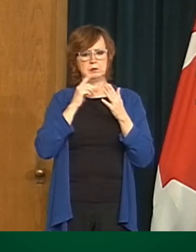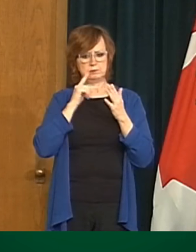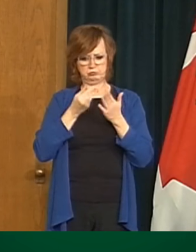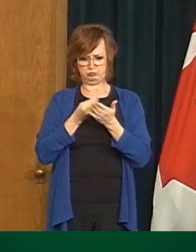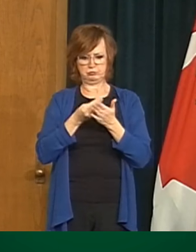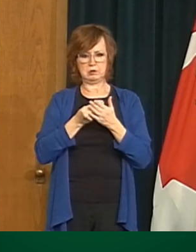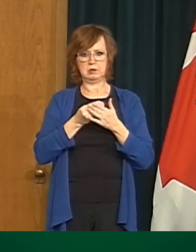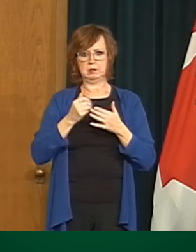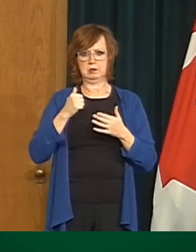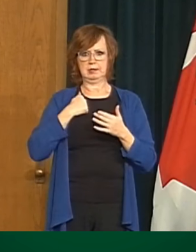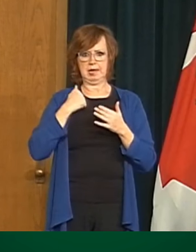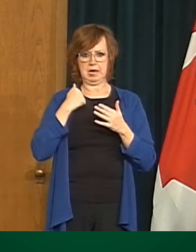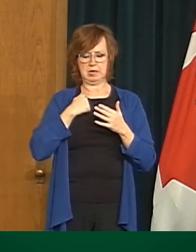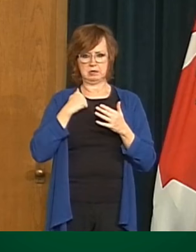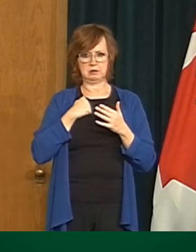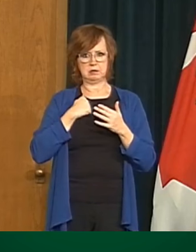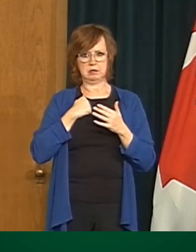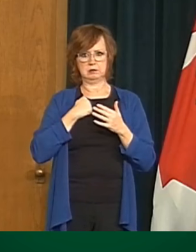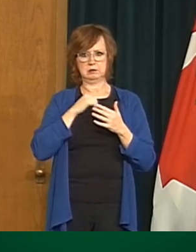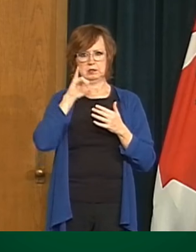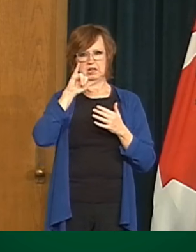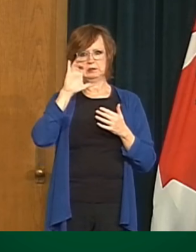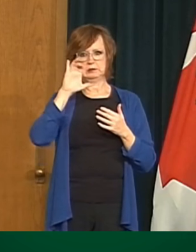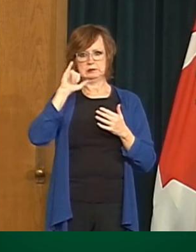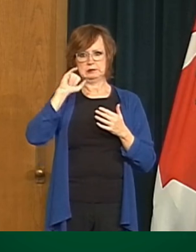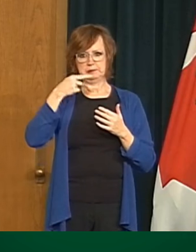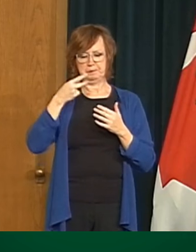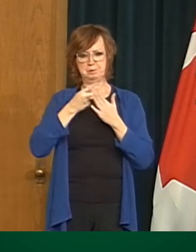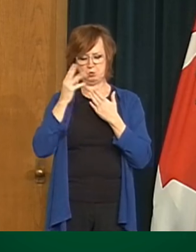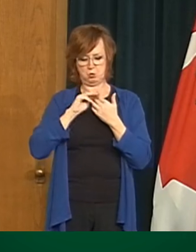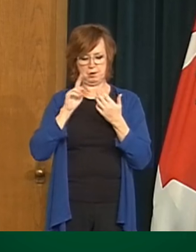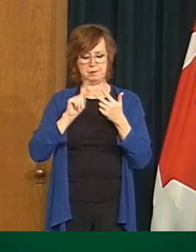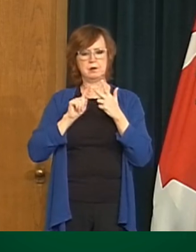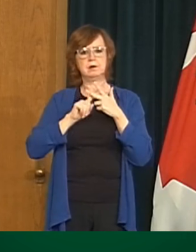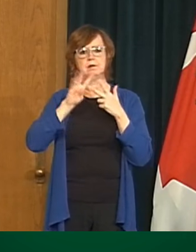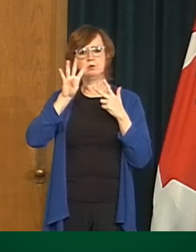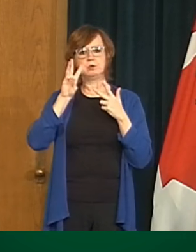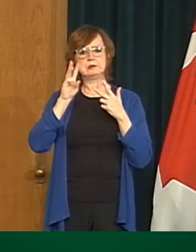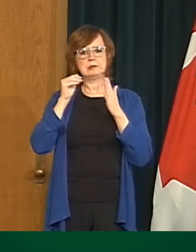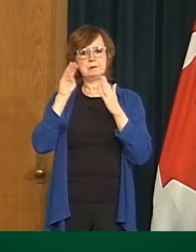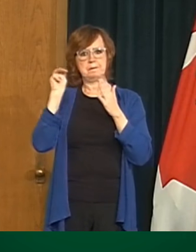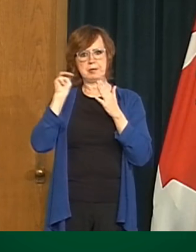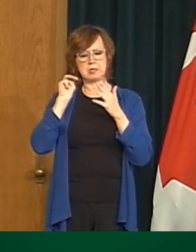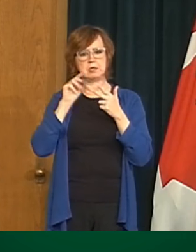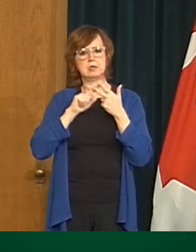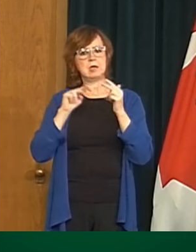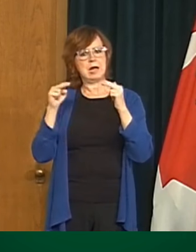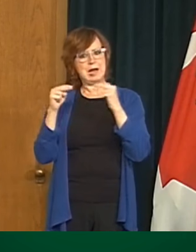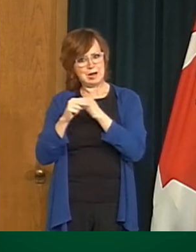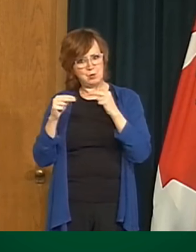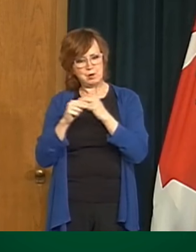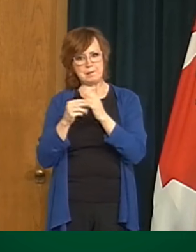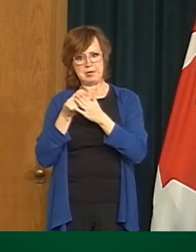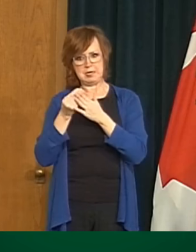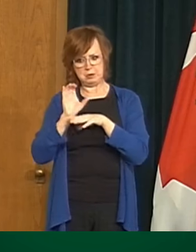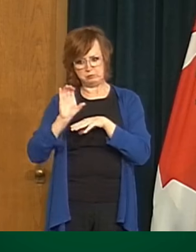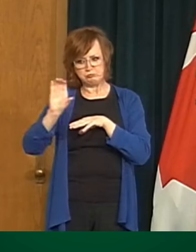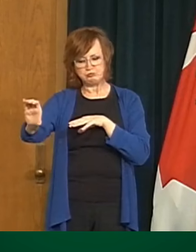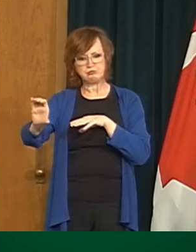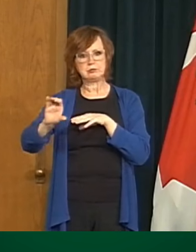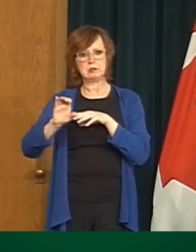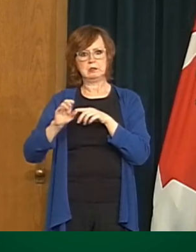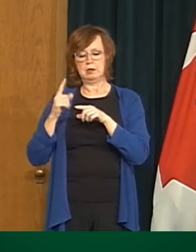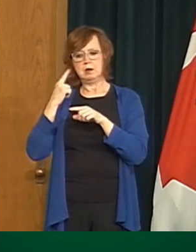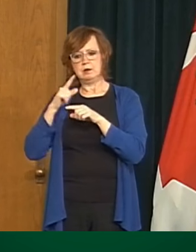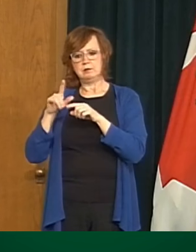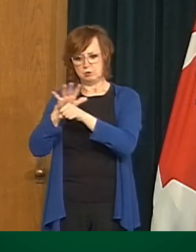the Canada Infrastructure Program, or the ICIP program, and the $46 million through highways that is targeted to